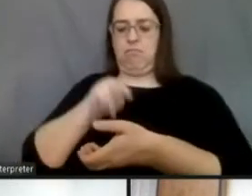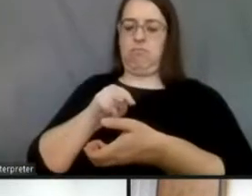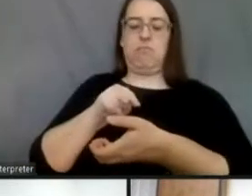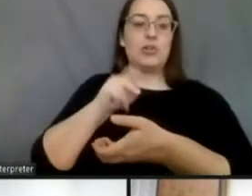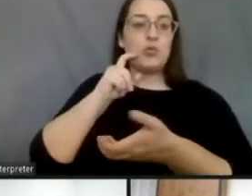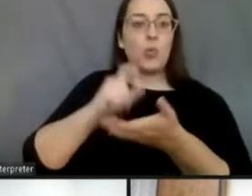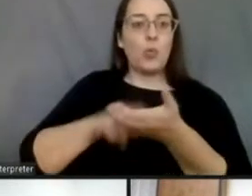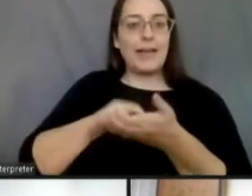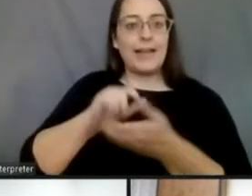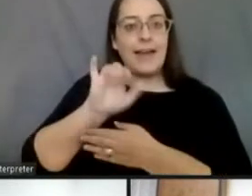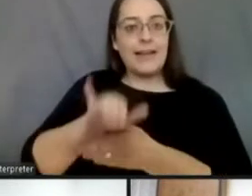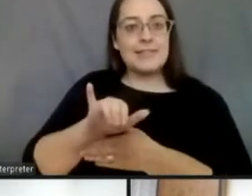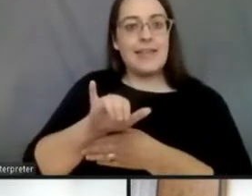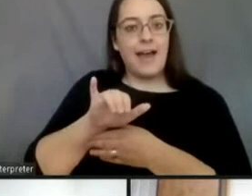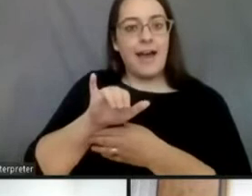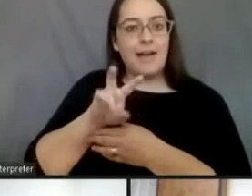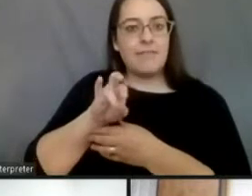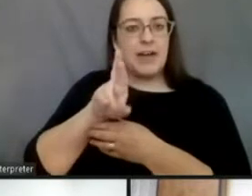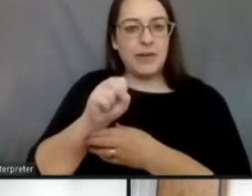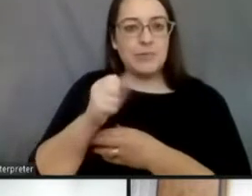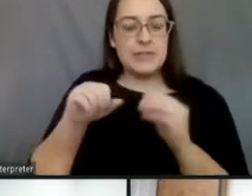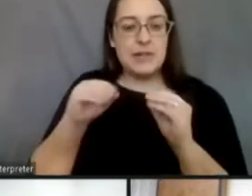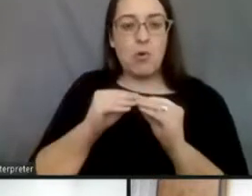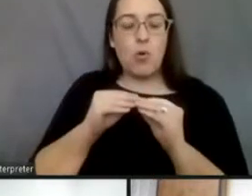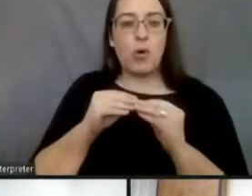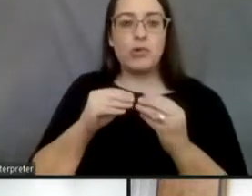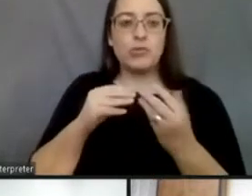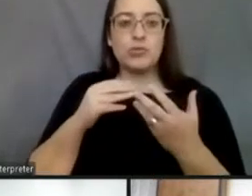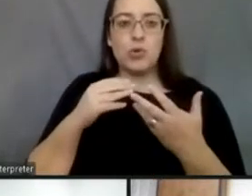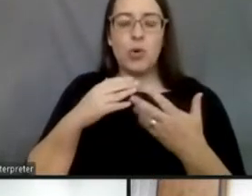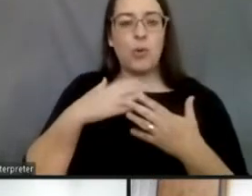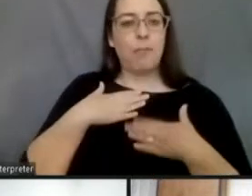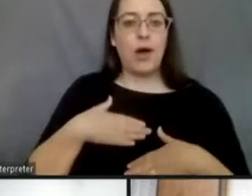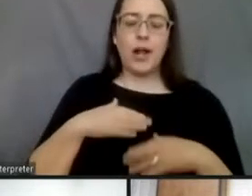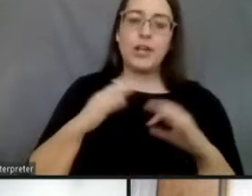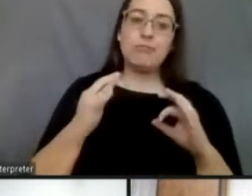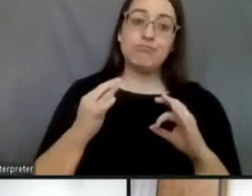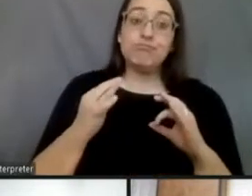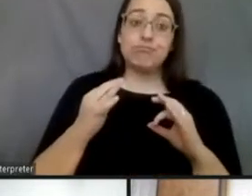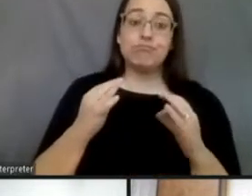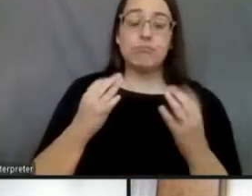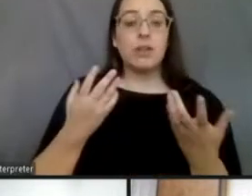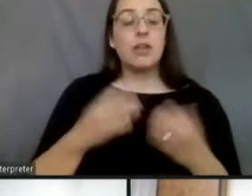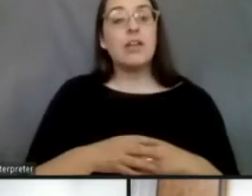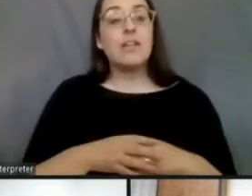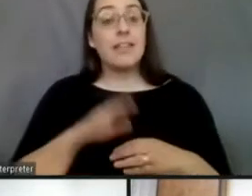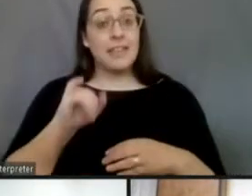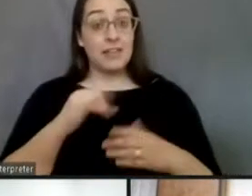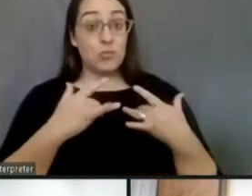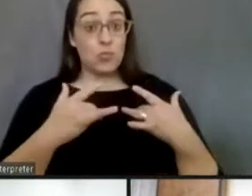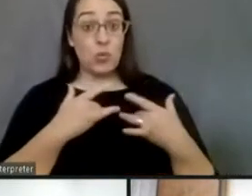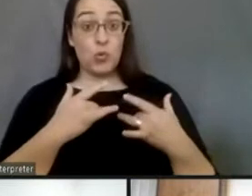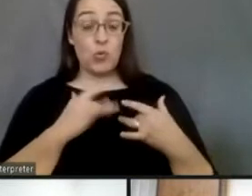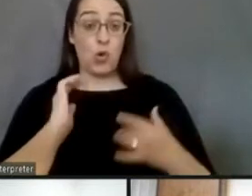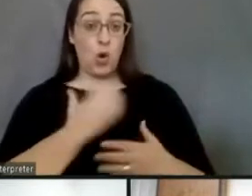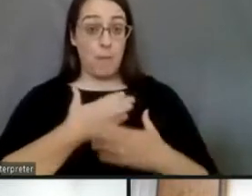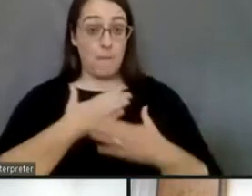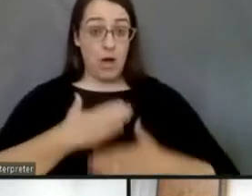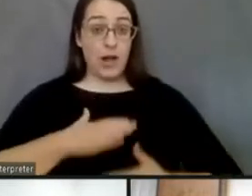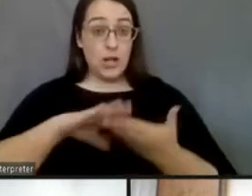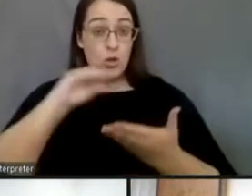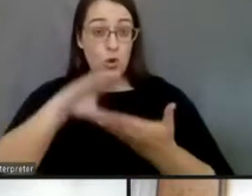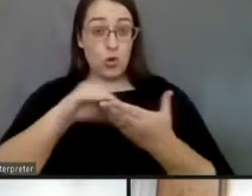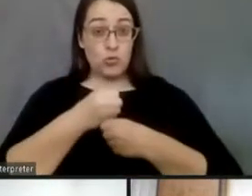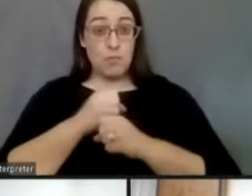can't recognize that protein anymore. And so the immune system is defeated. So that is our worry about these variants is the antibodies that we raise, will they